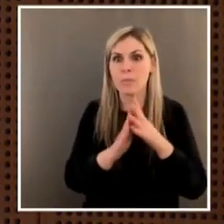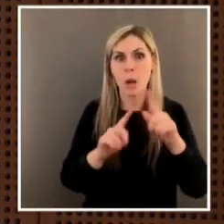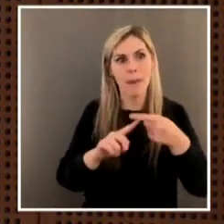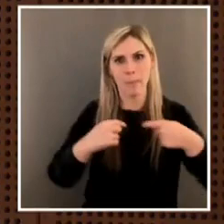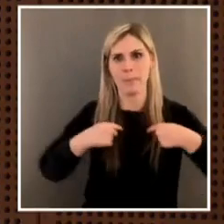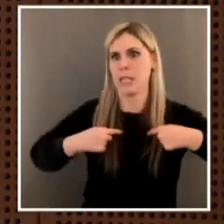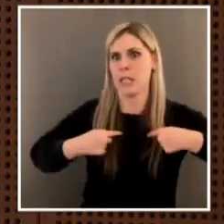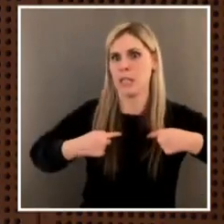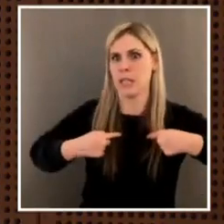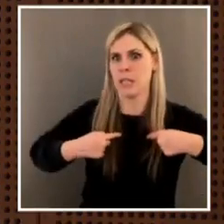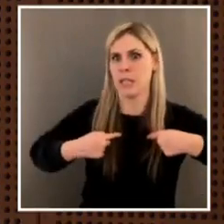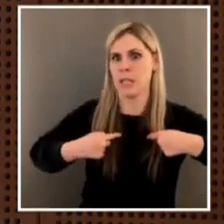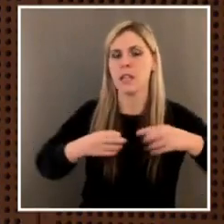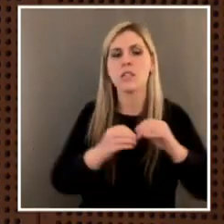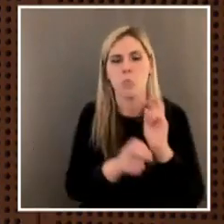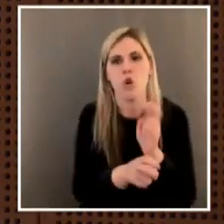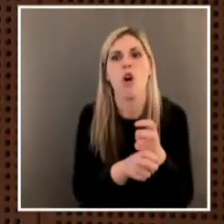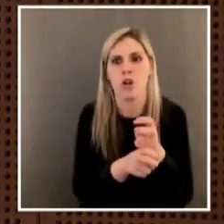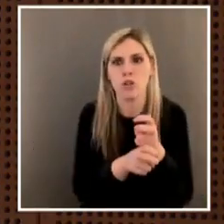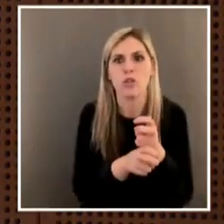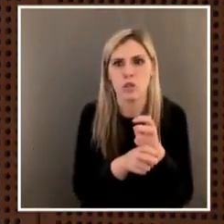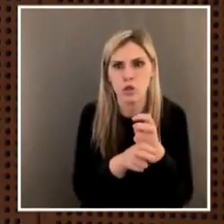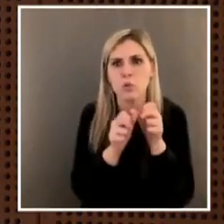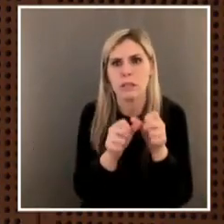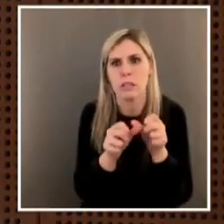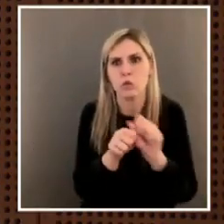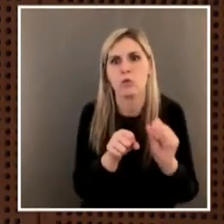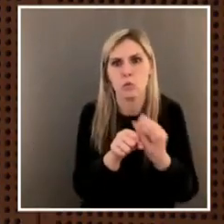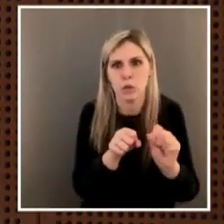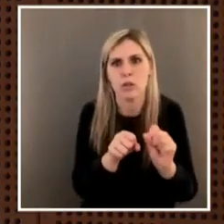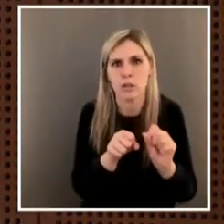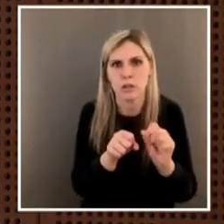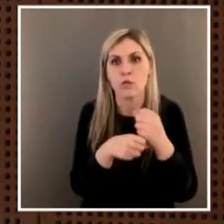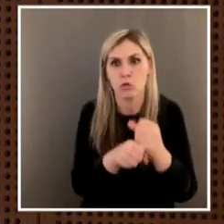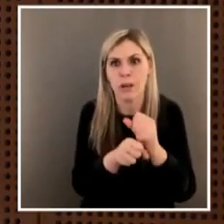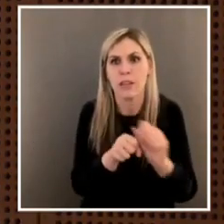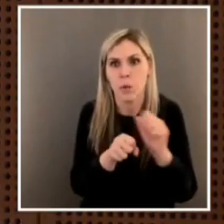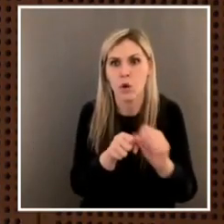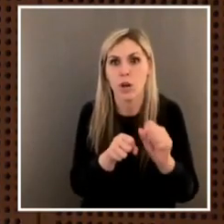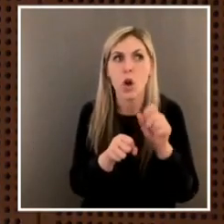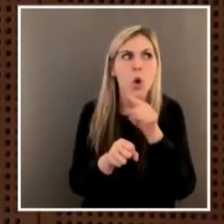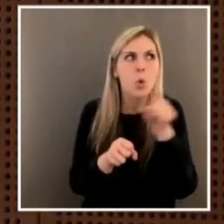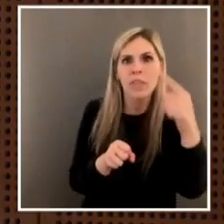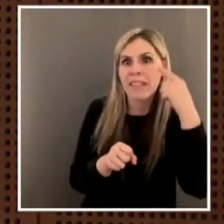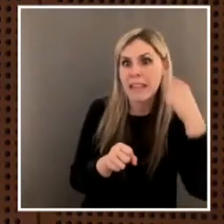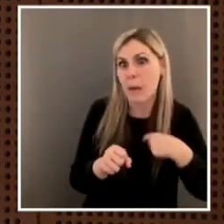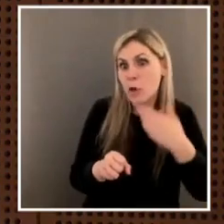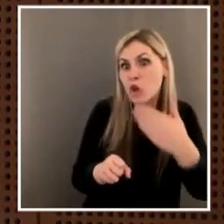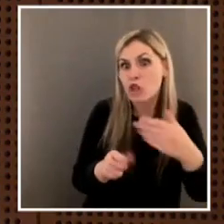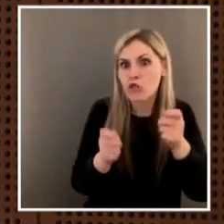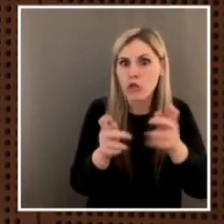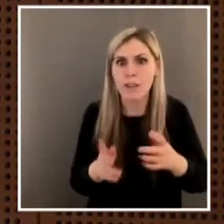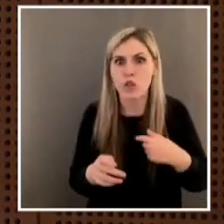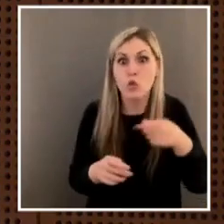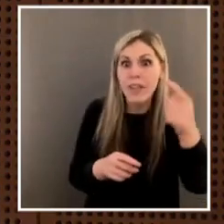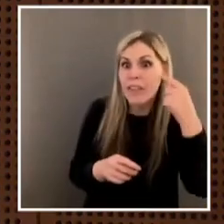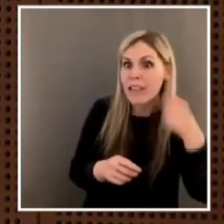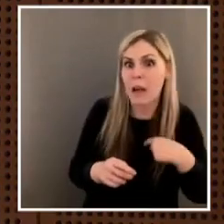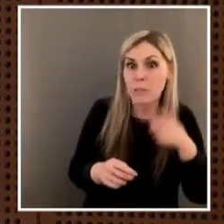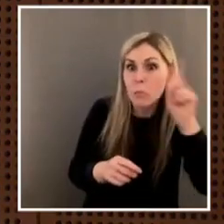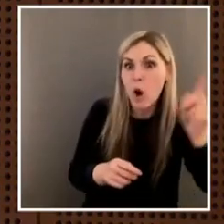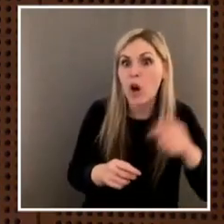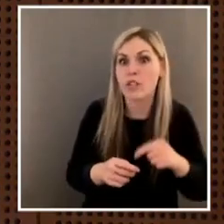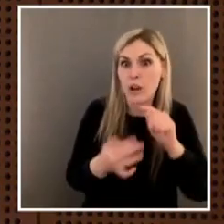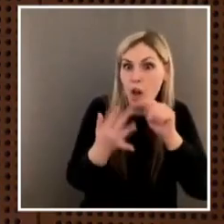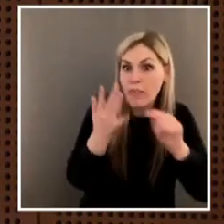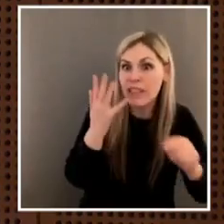then it's very difficult to make my work. But will they think I'm a good director? Will they think I'm smart? Will they think I'm all of those